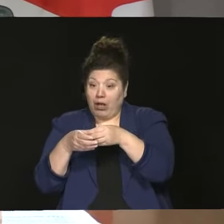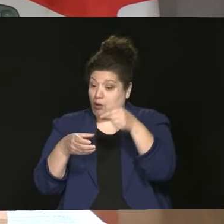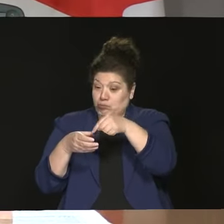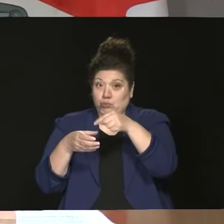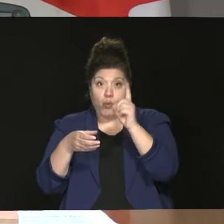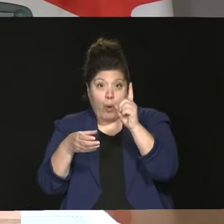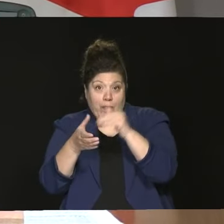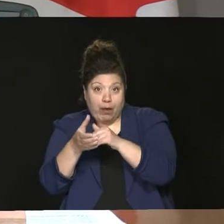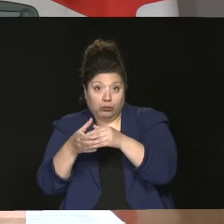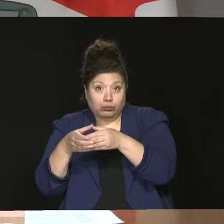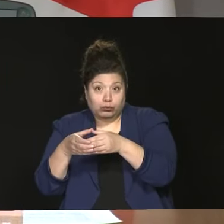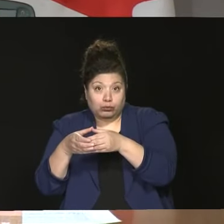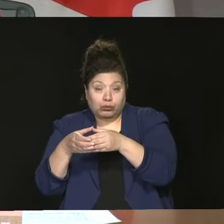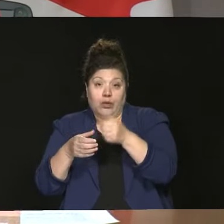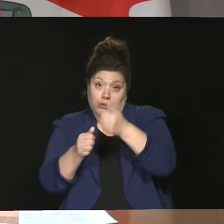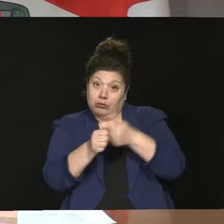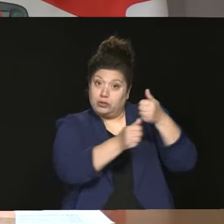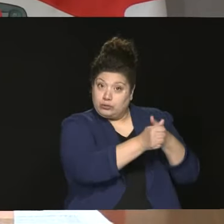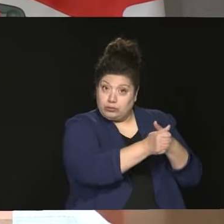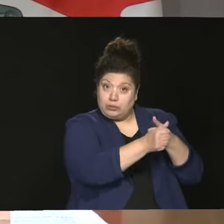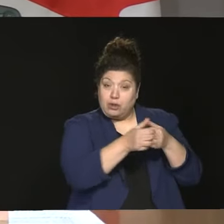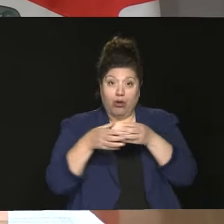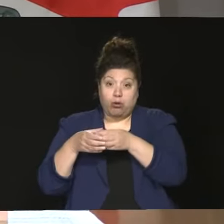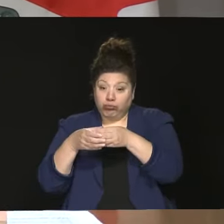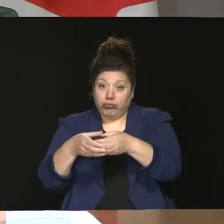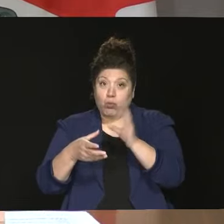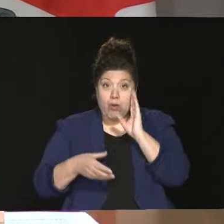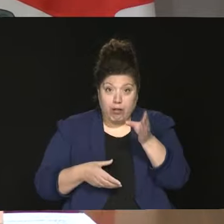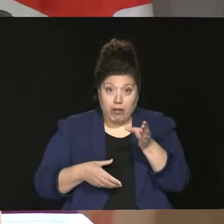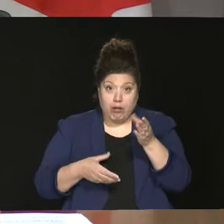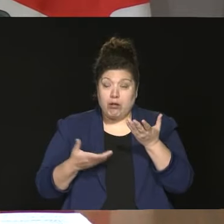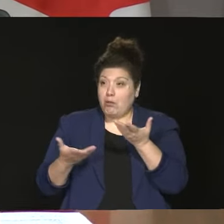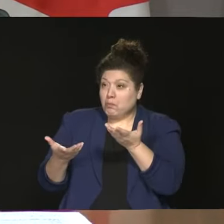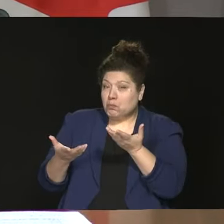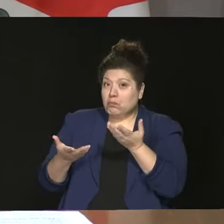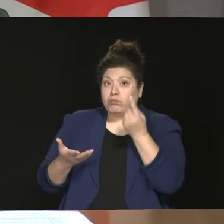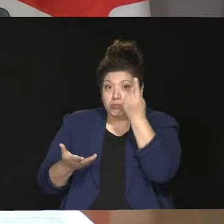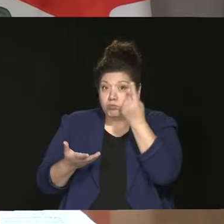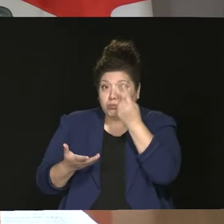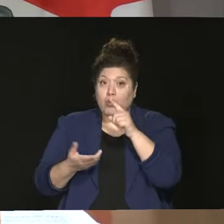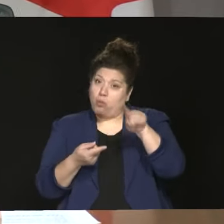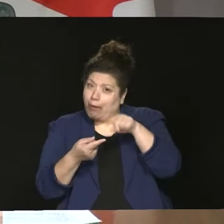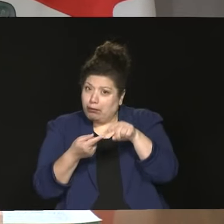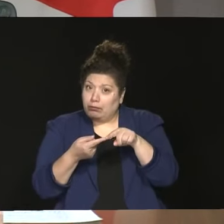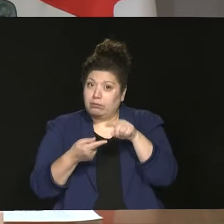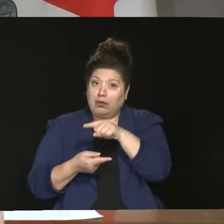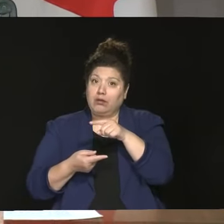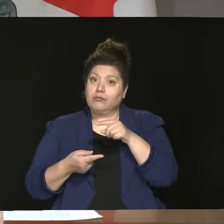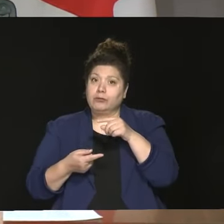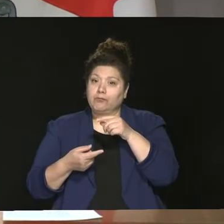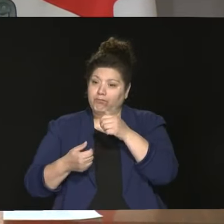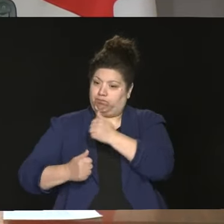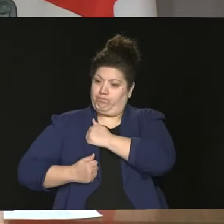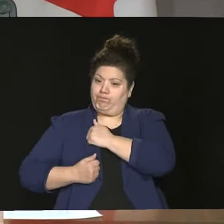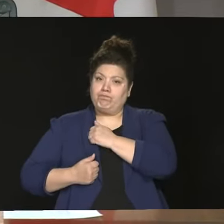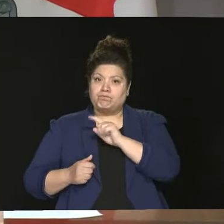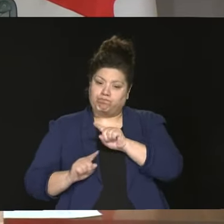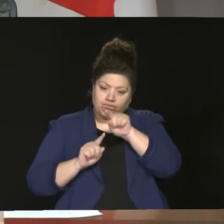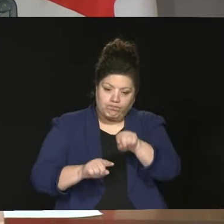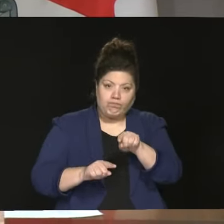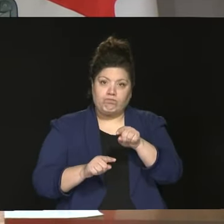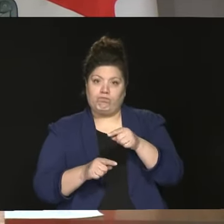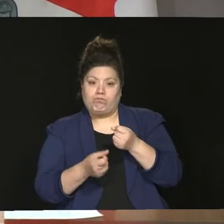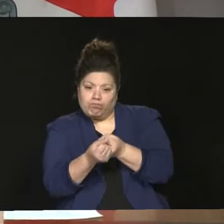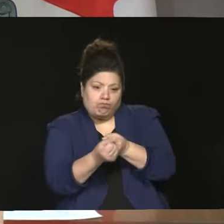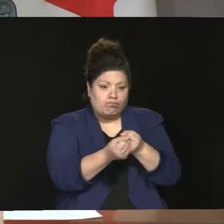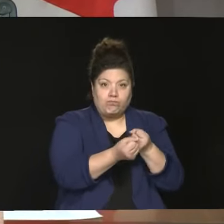s'attendre? And when can we expect to see them in these long-term care residences in these provinces? Answer. I'm